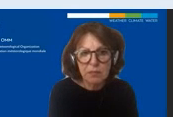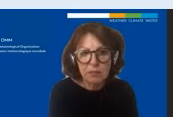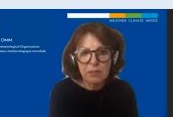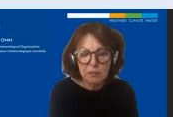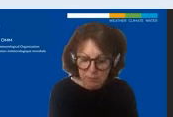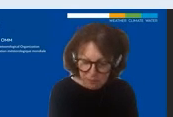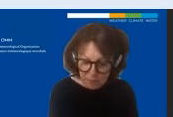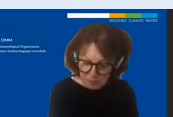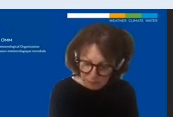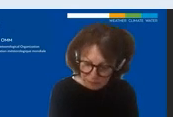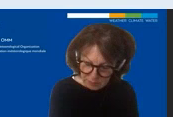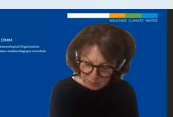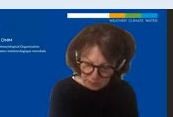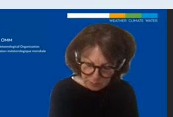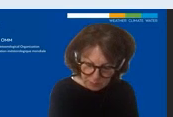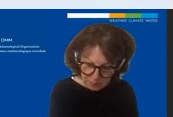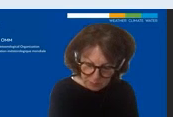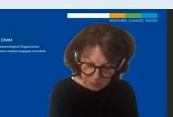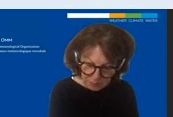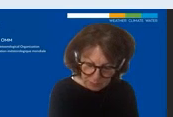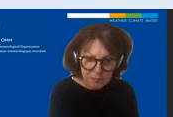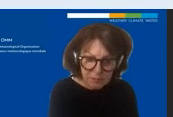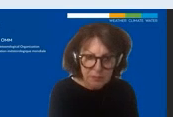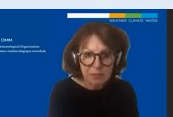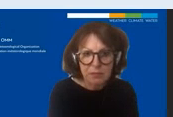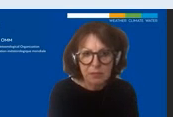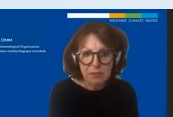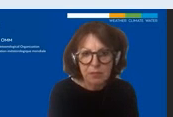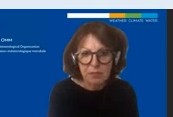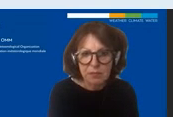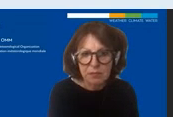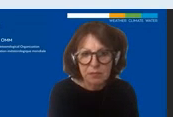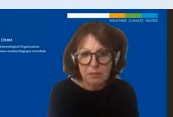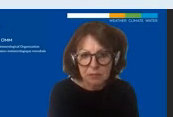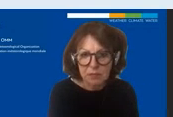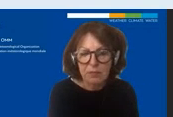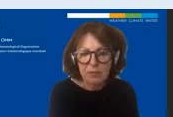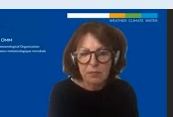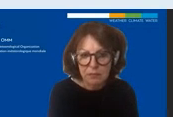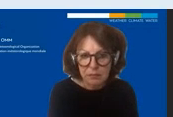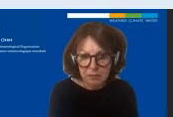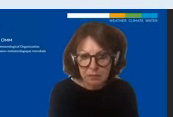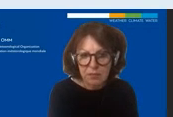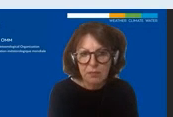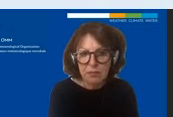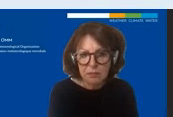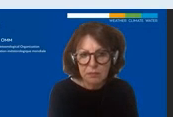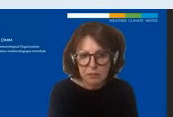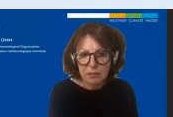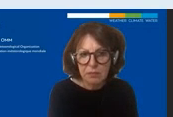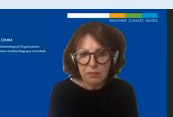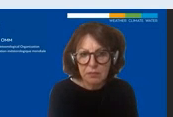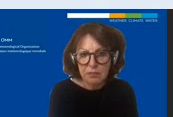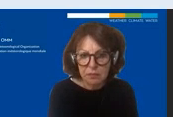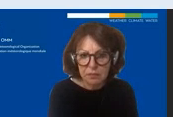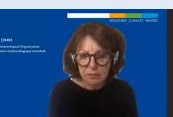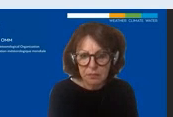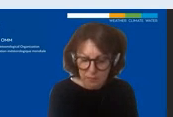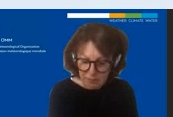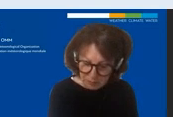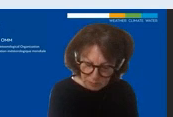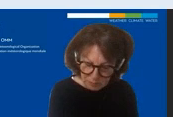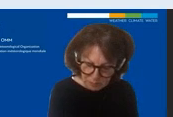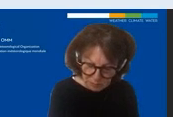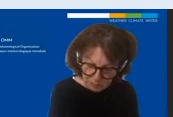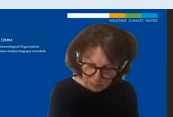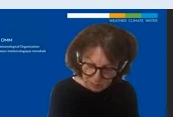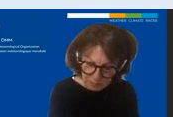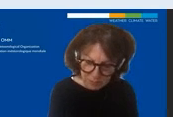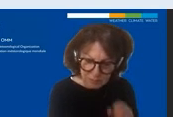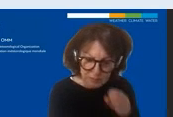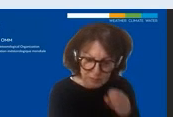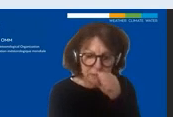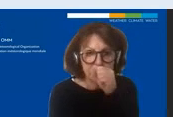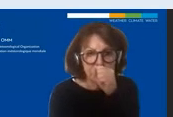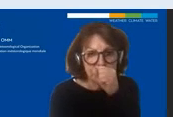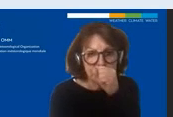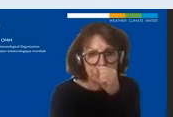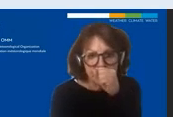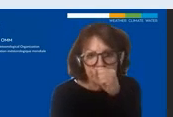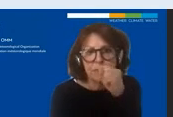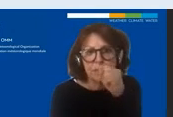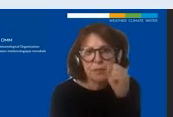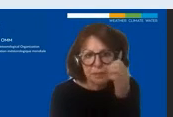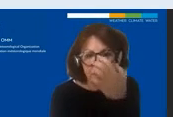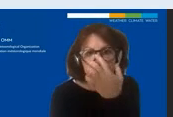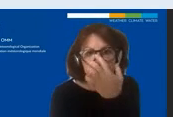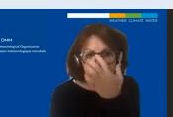money to put that on the ground. We've got a lot of ground observations. We've got an HPC system. So there are, there is information that goes out,